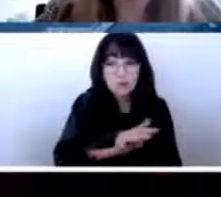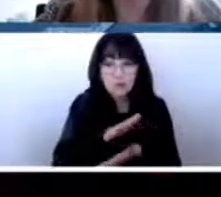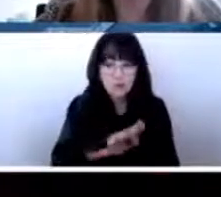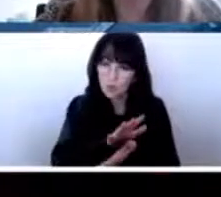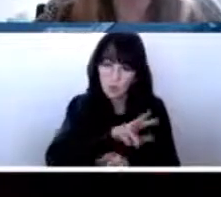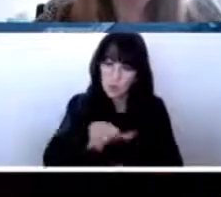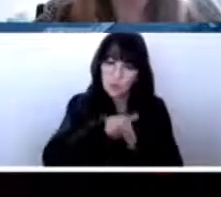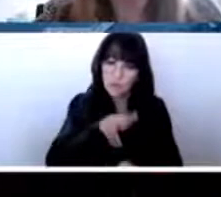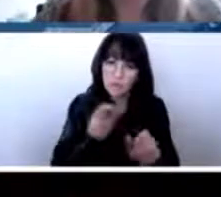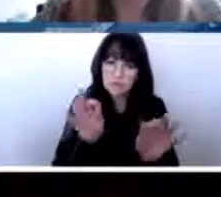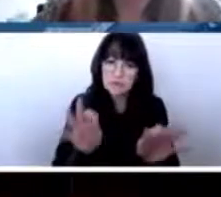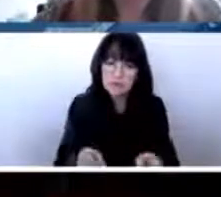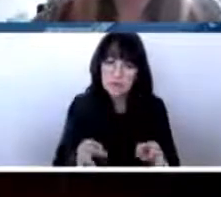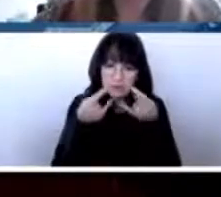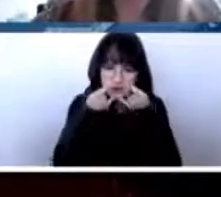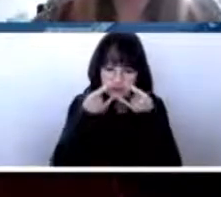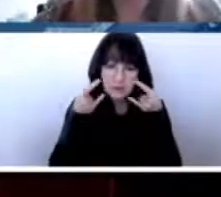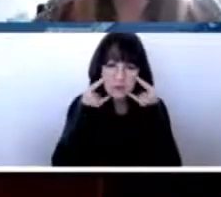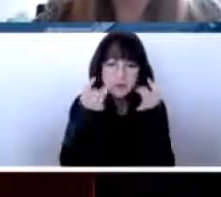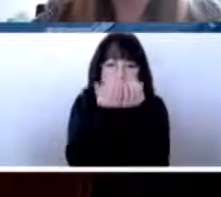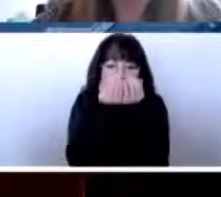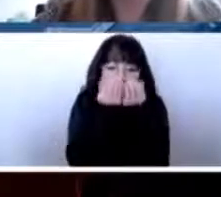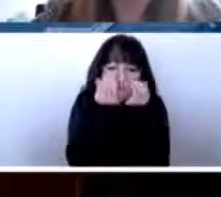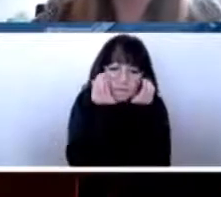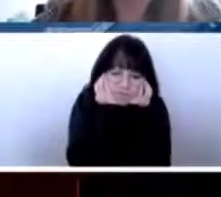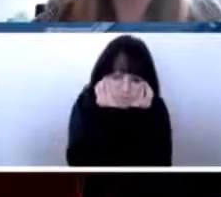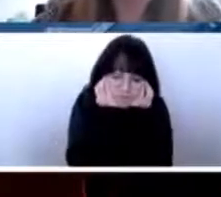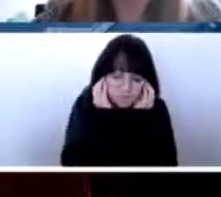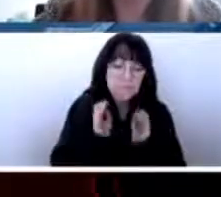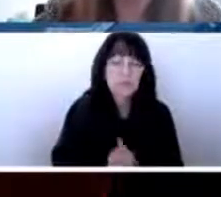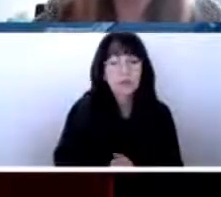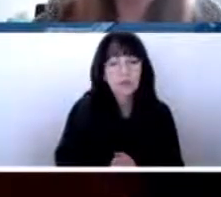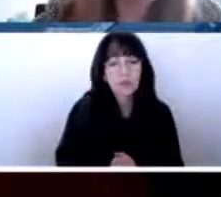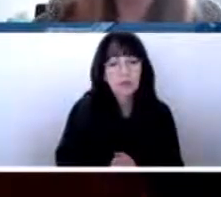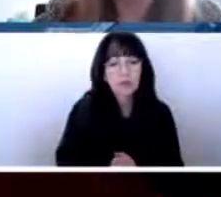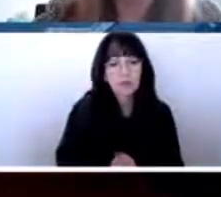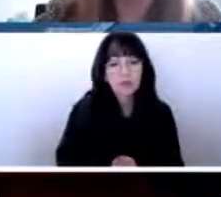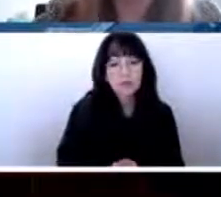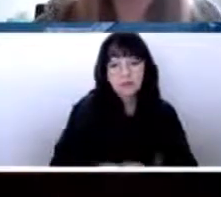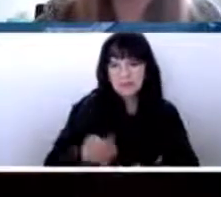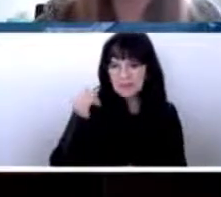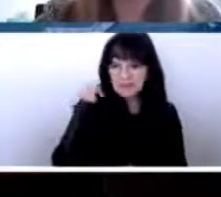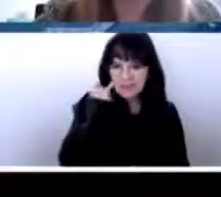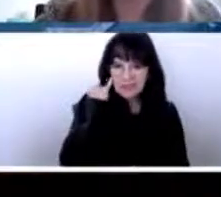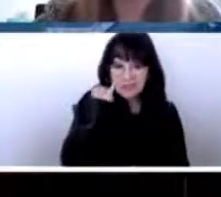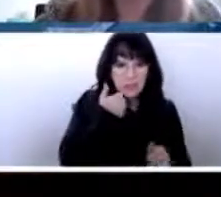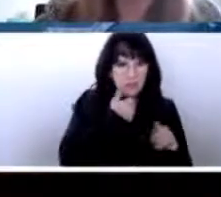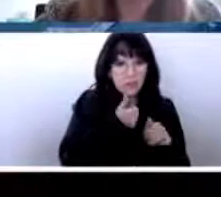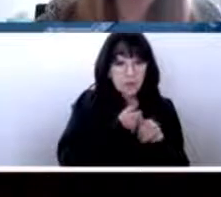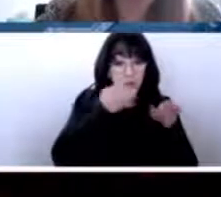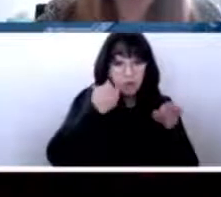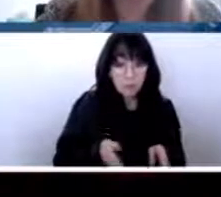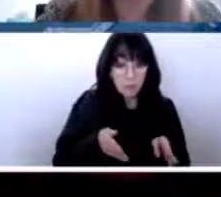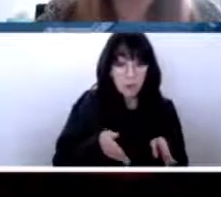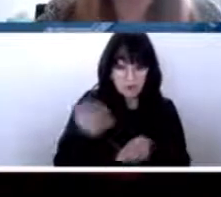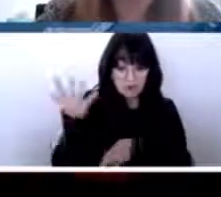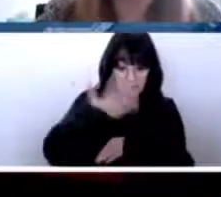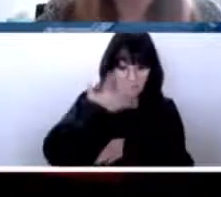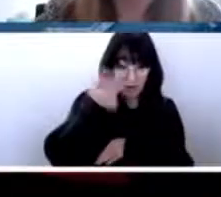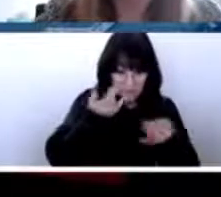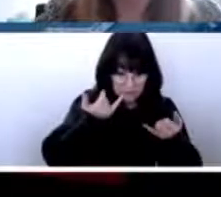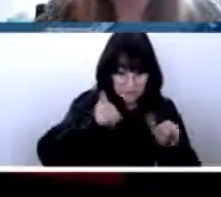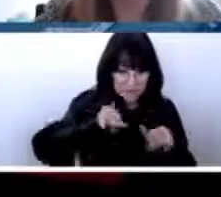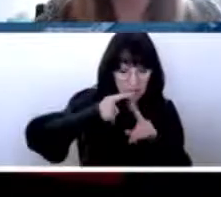a fever at 5 days, they must continue to isolate until they don't have a fever for at least 24